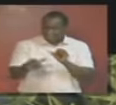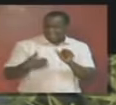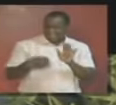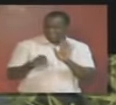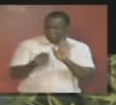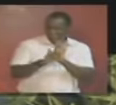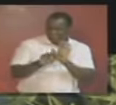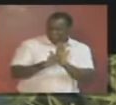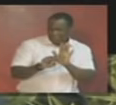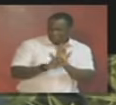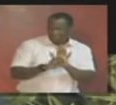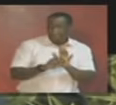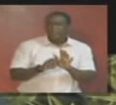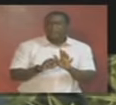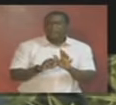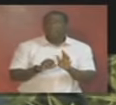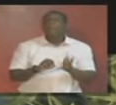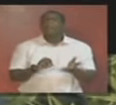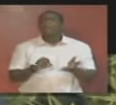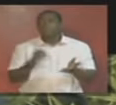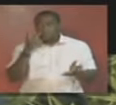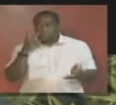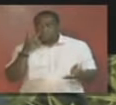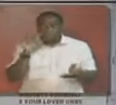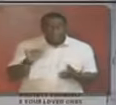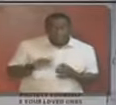effects. What level are we seeing that?